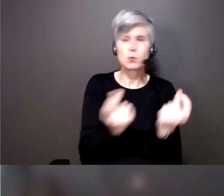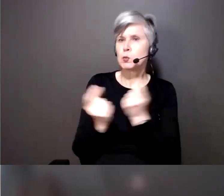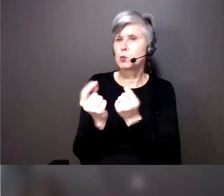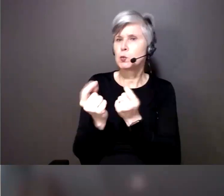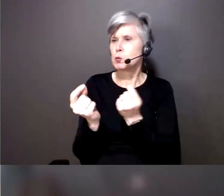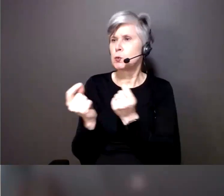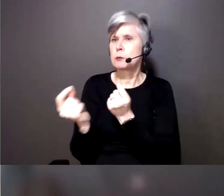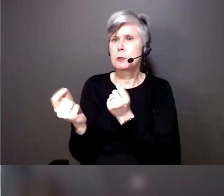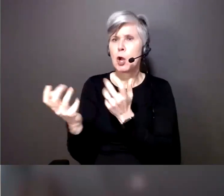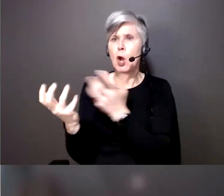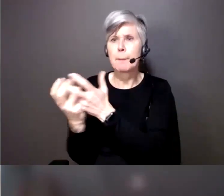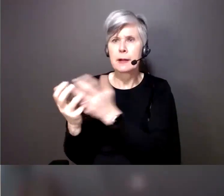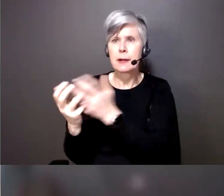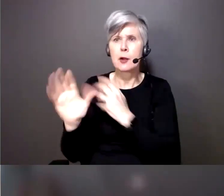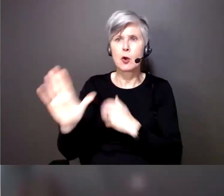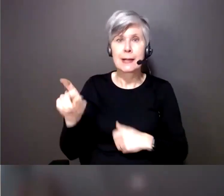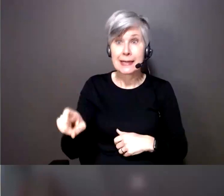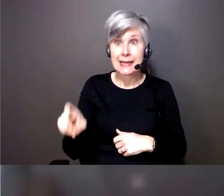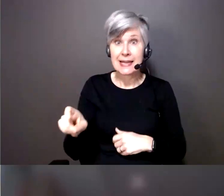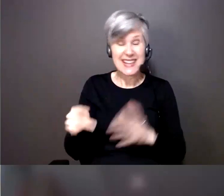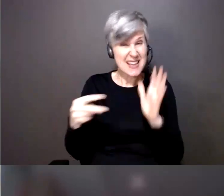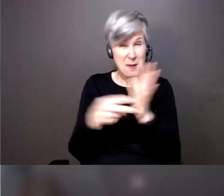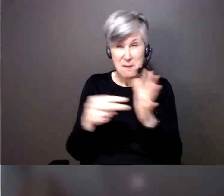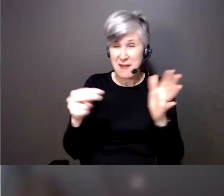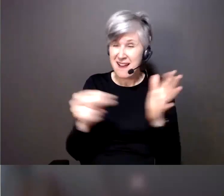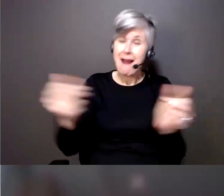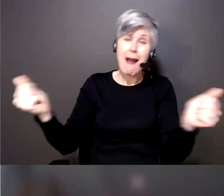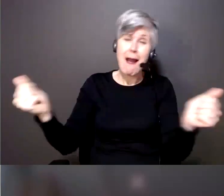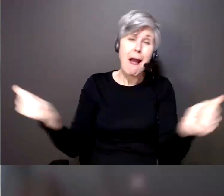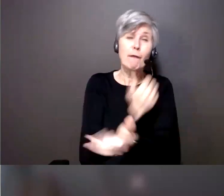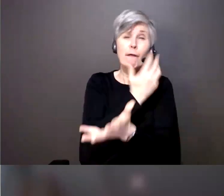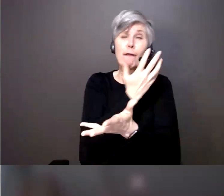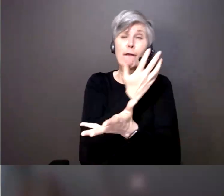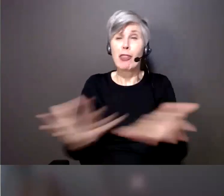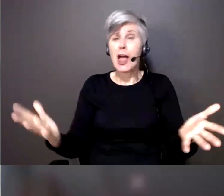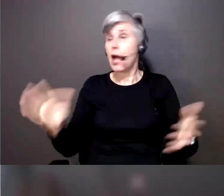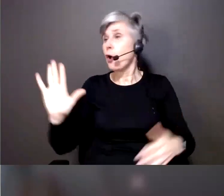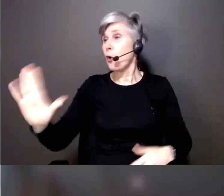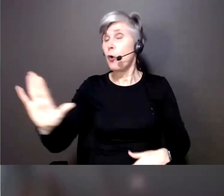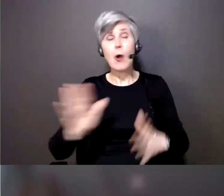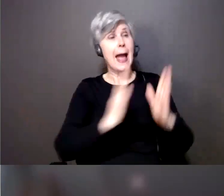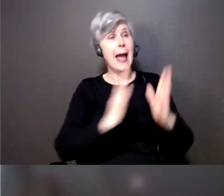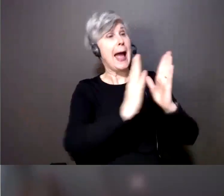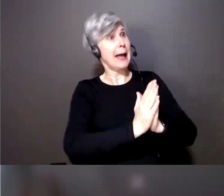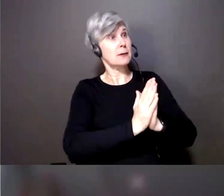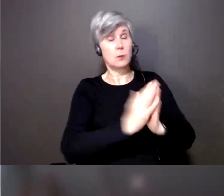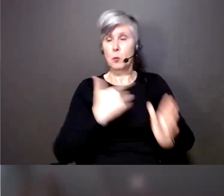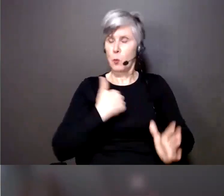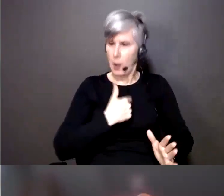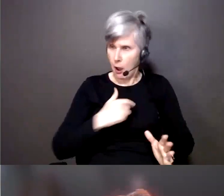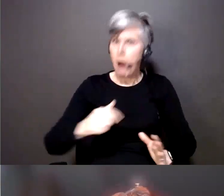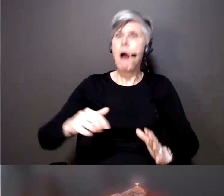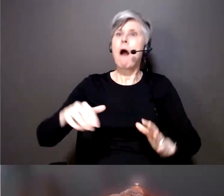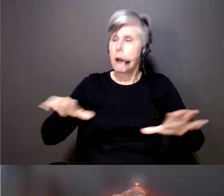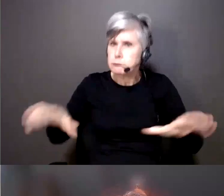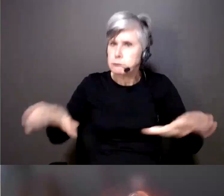yes by default mean yes to everything the employee asks for? Could you please clarify?